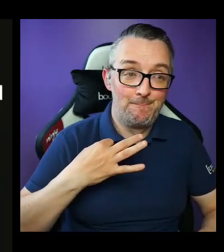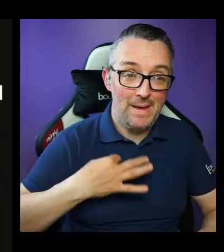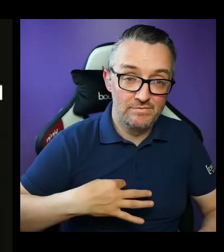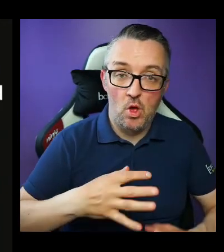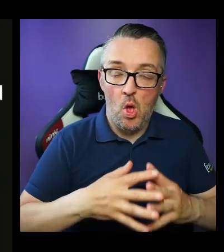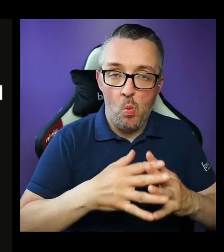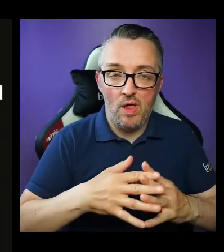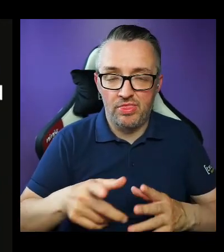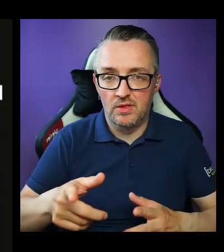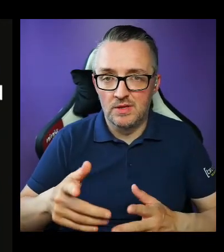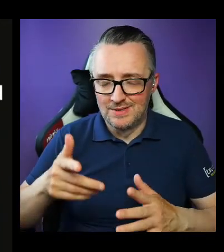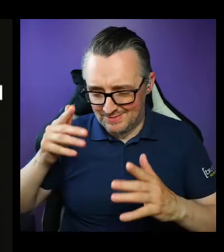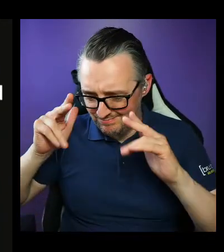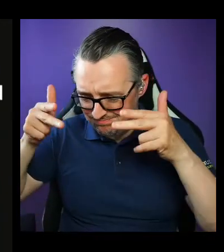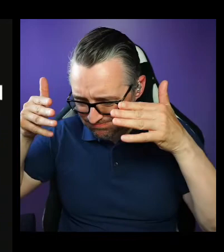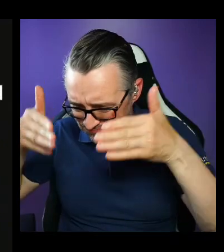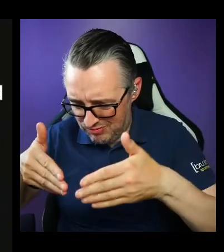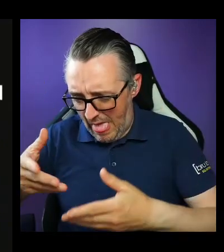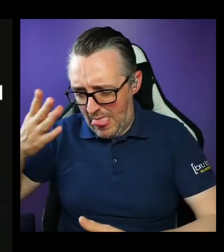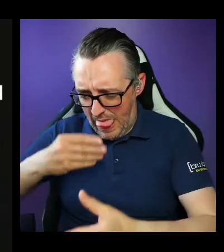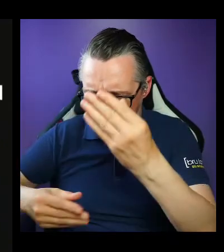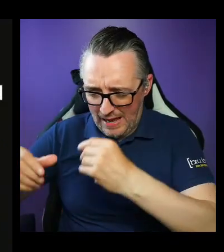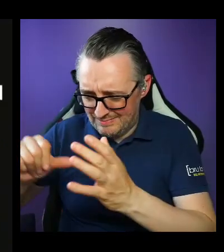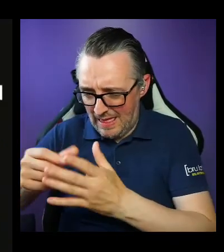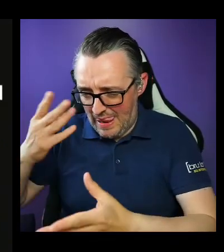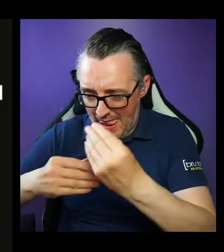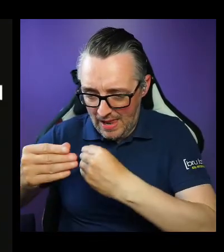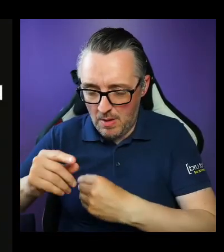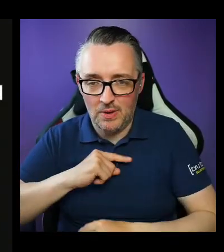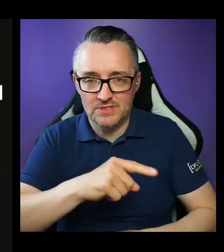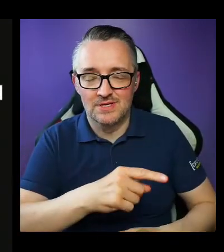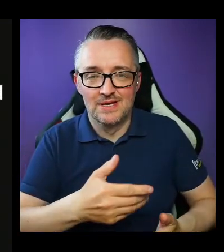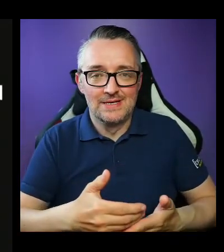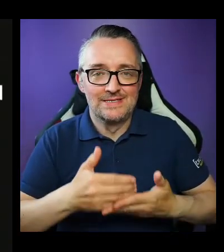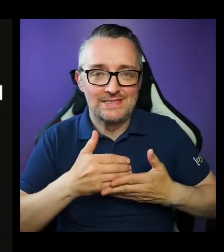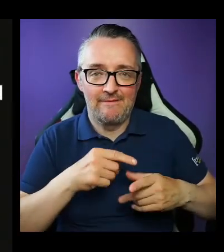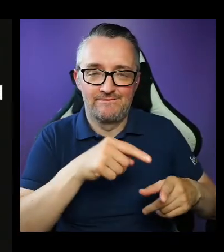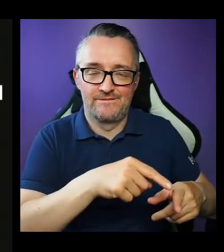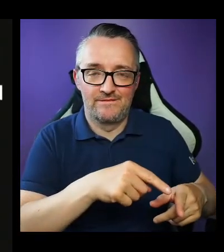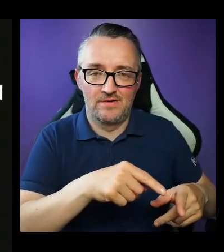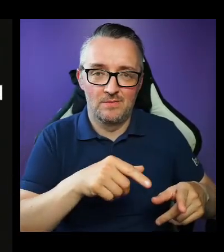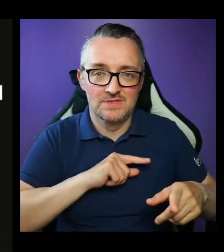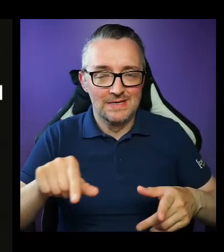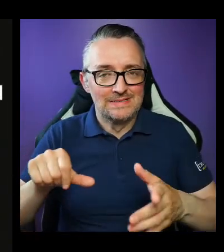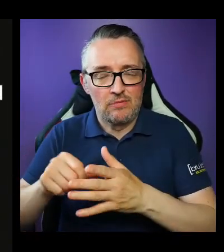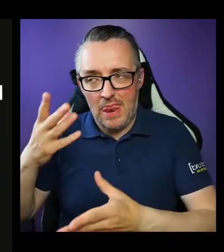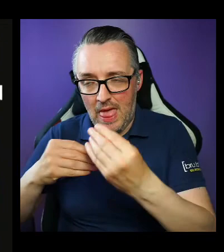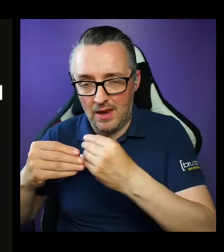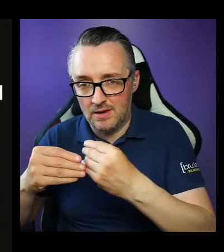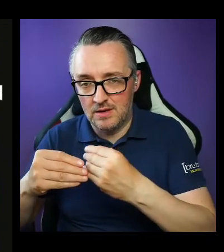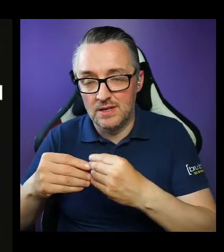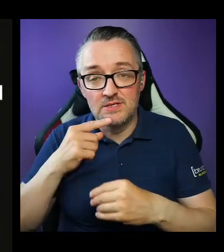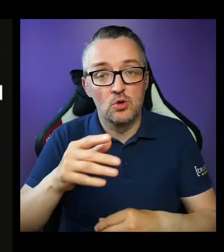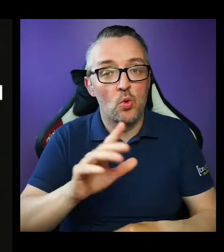learning curve of DynamoDB being very different from what you're used to? Okay, yeah, I see. I would say it's not just